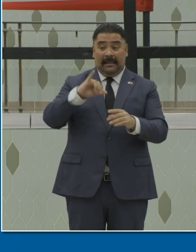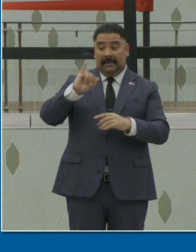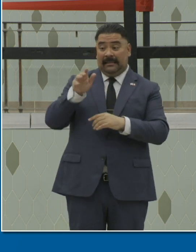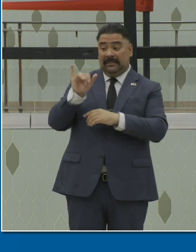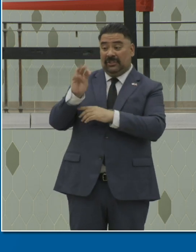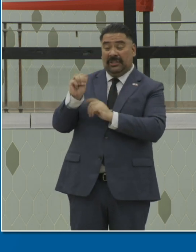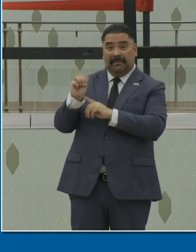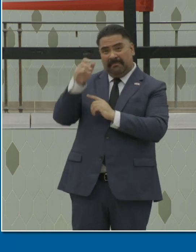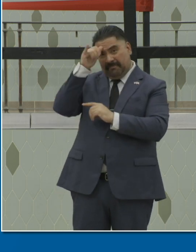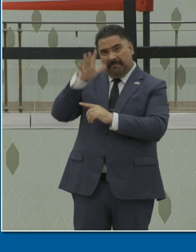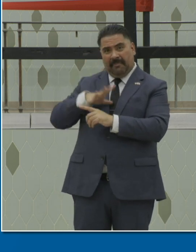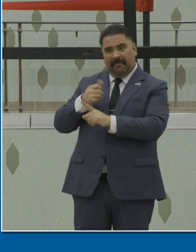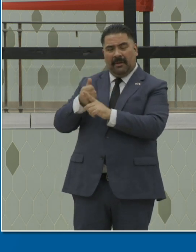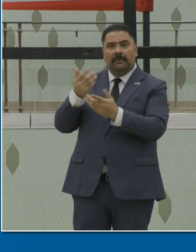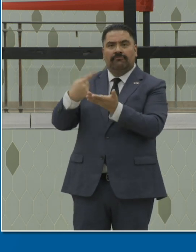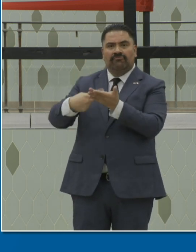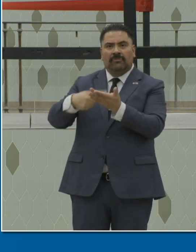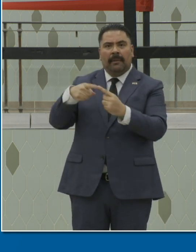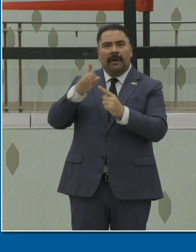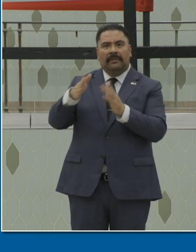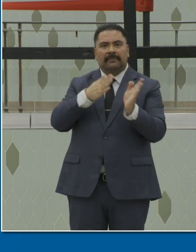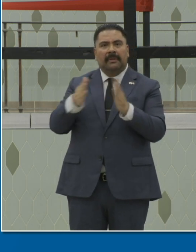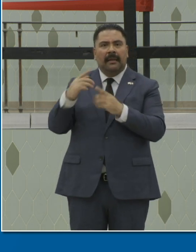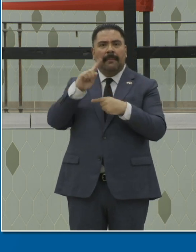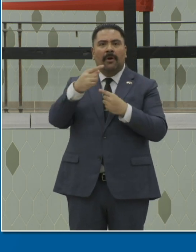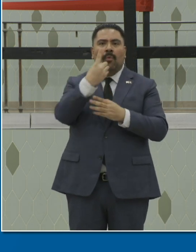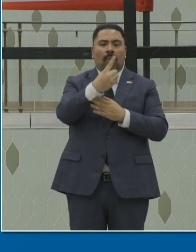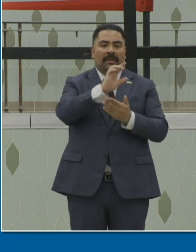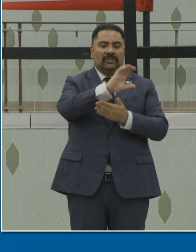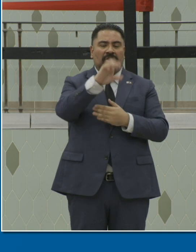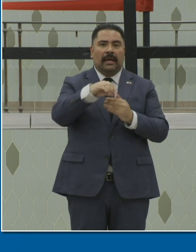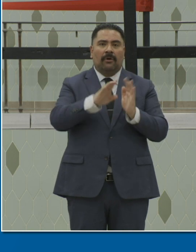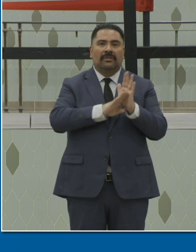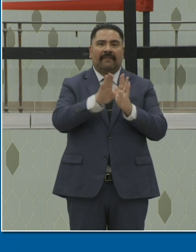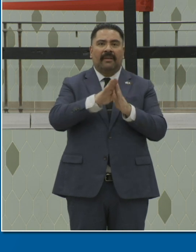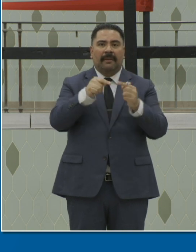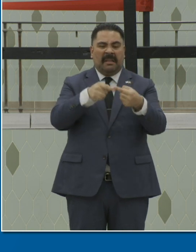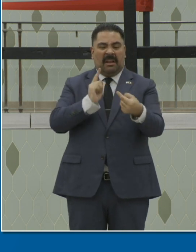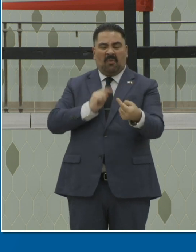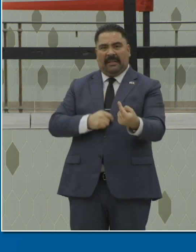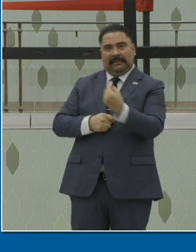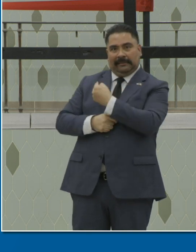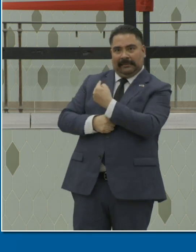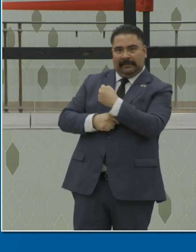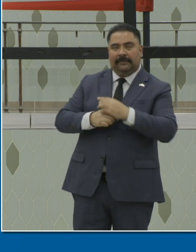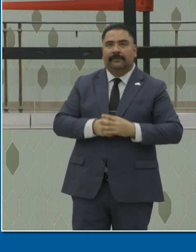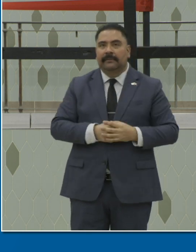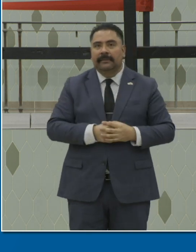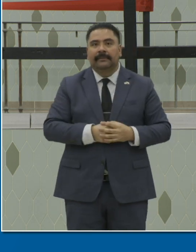Jim was talking about his plans for the One Chicago development across the street here.